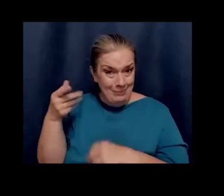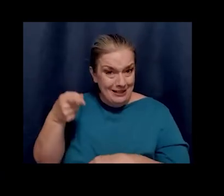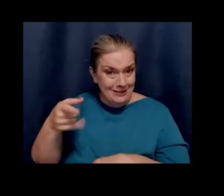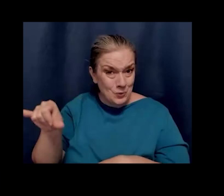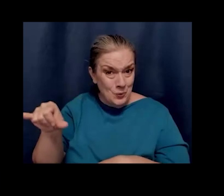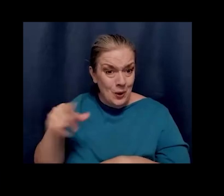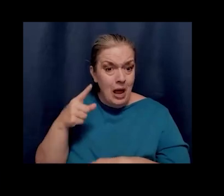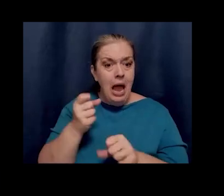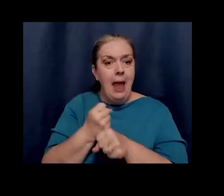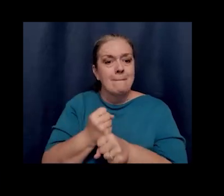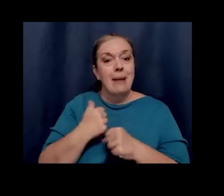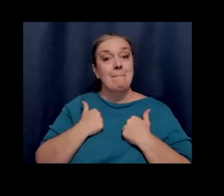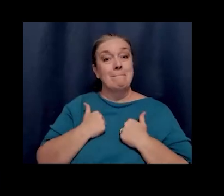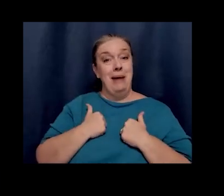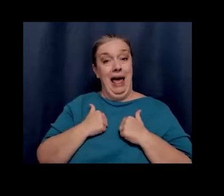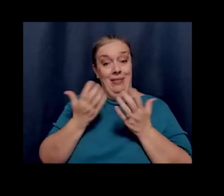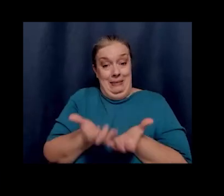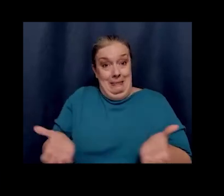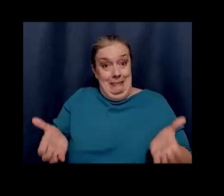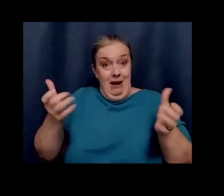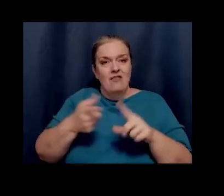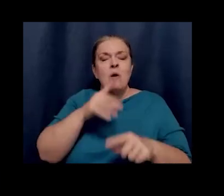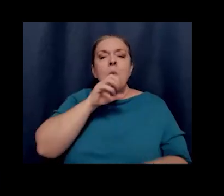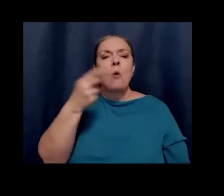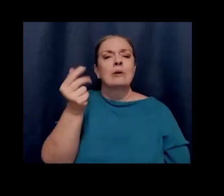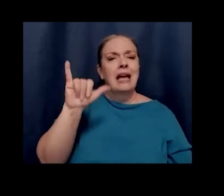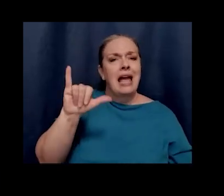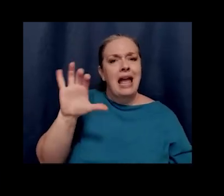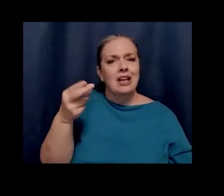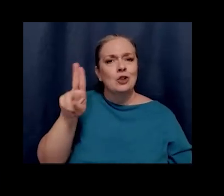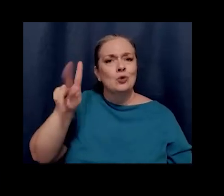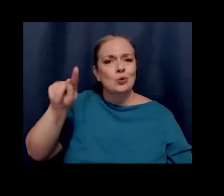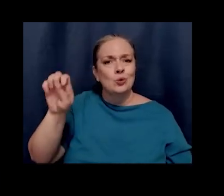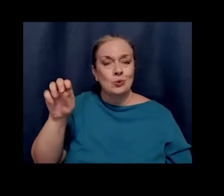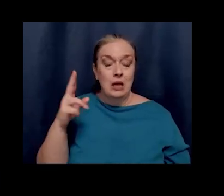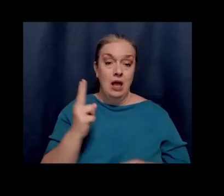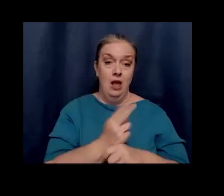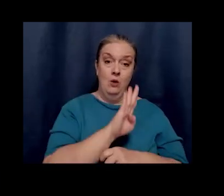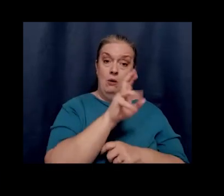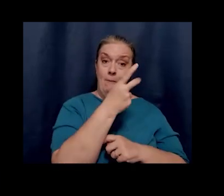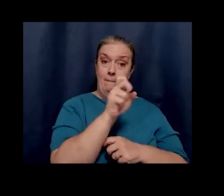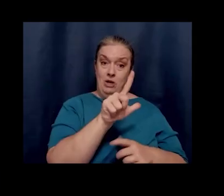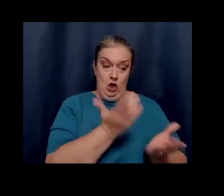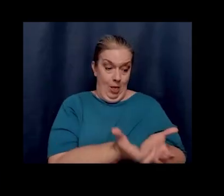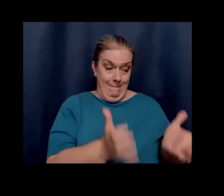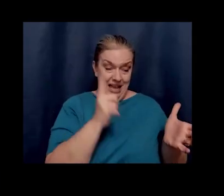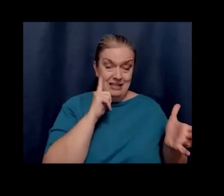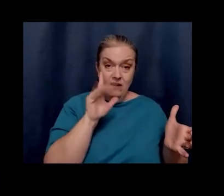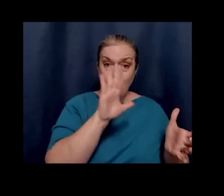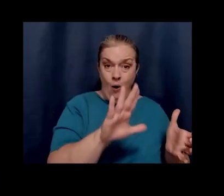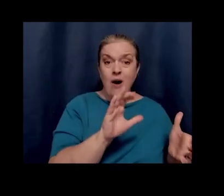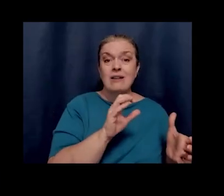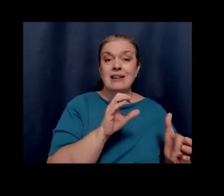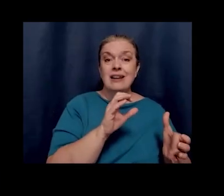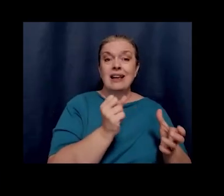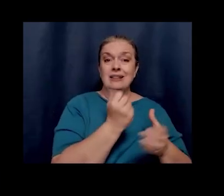a bathtub out of an old hay chute space. He used a bushel basket as the stove mantle and